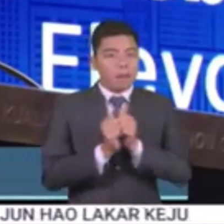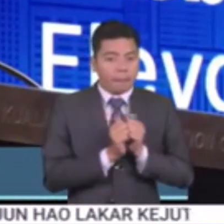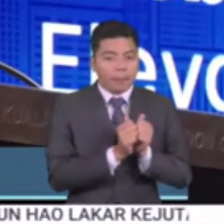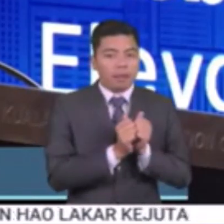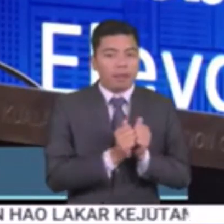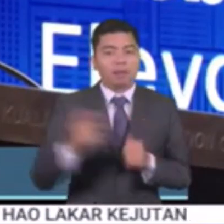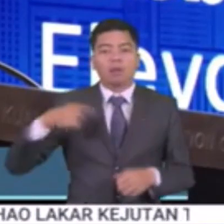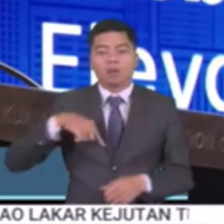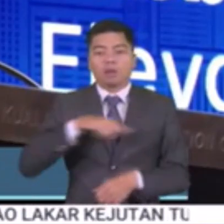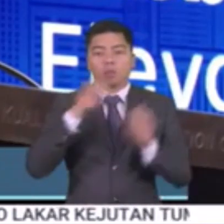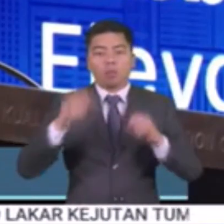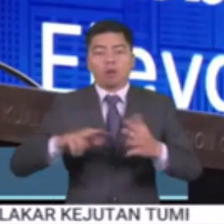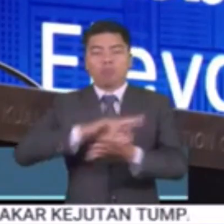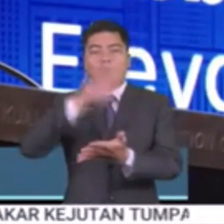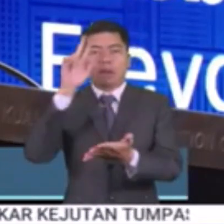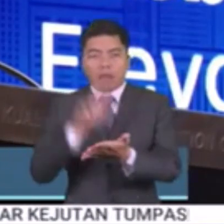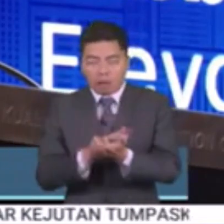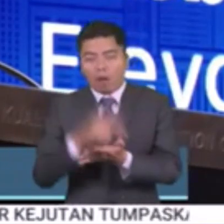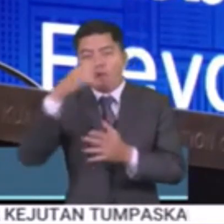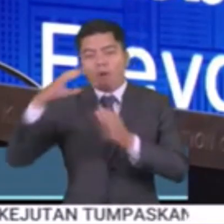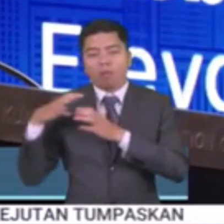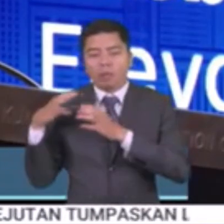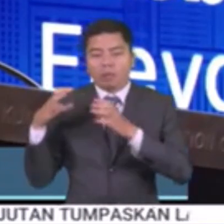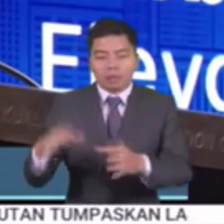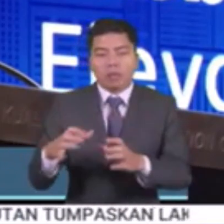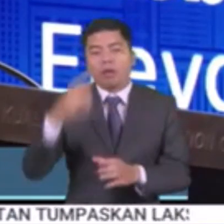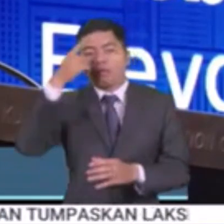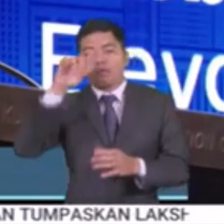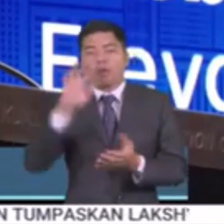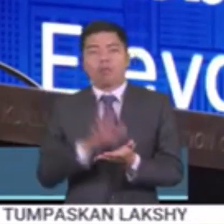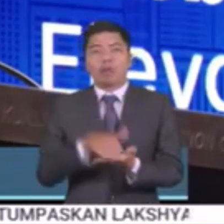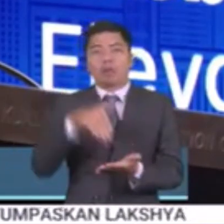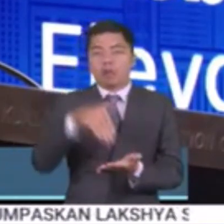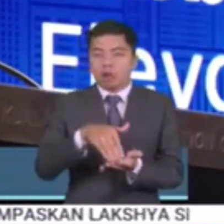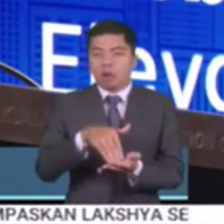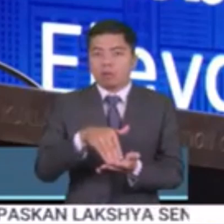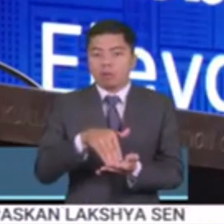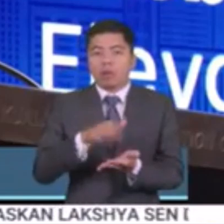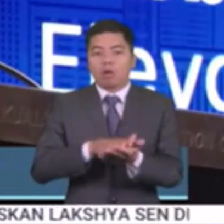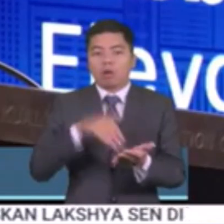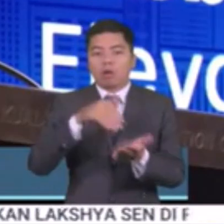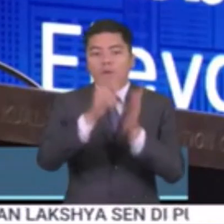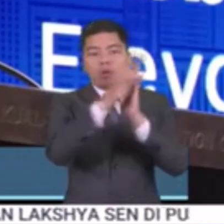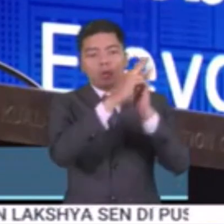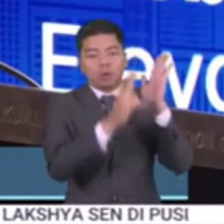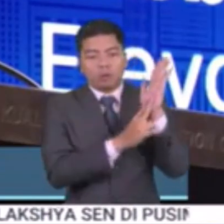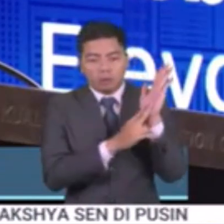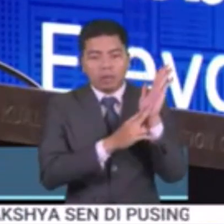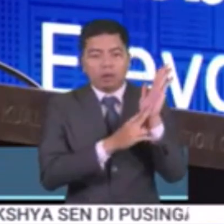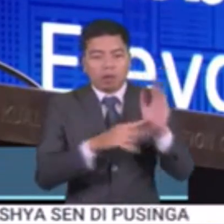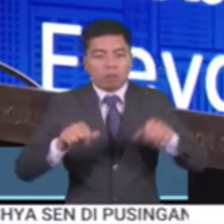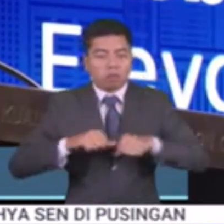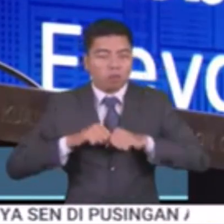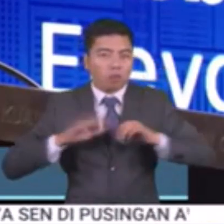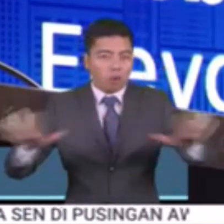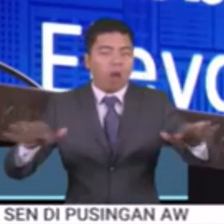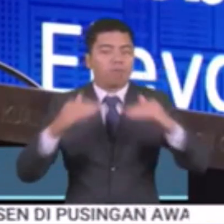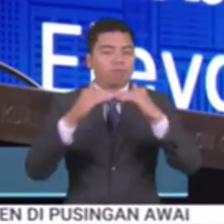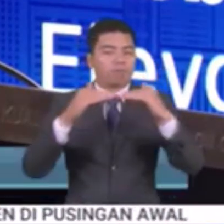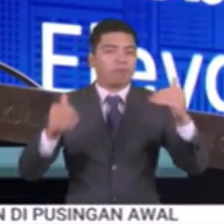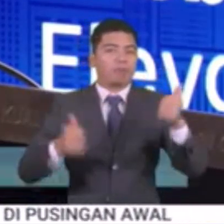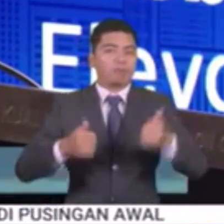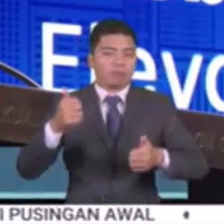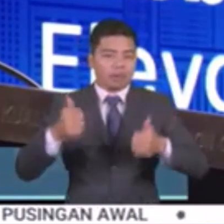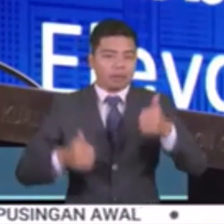can reaffirm our commitment to upholding the rule of law, broadening access to justice and delivering